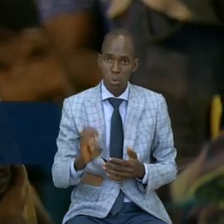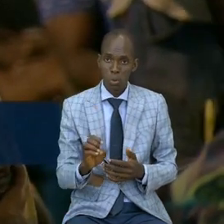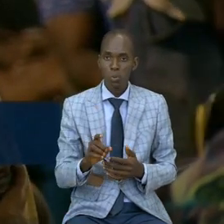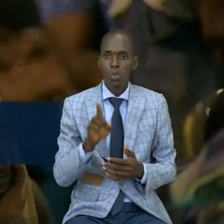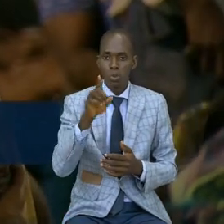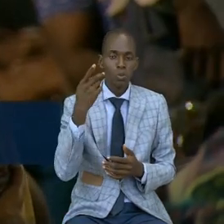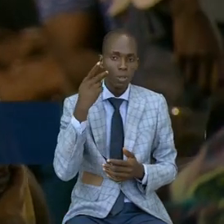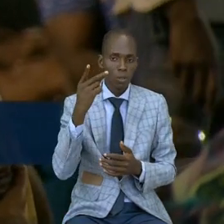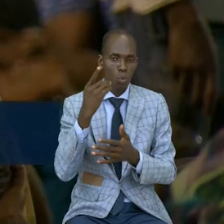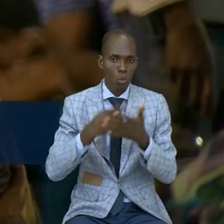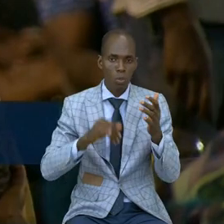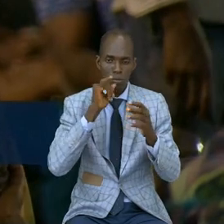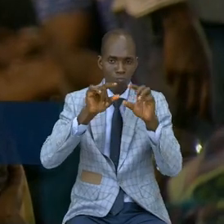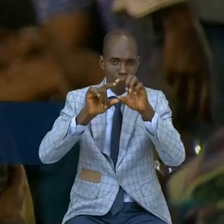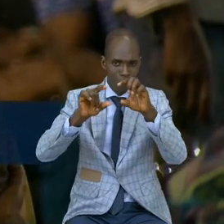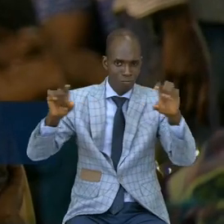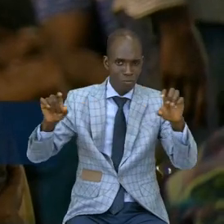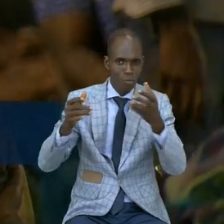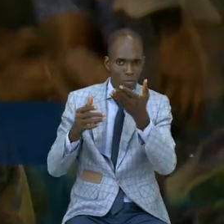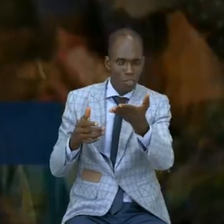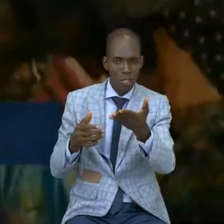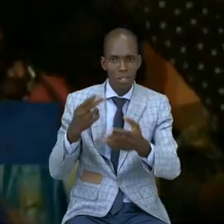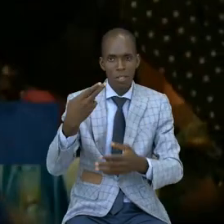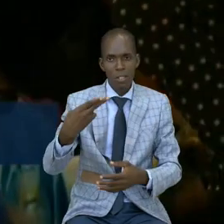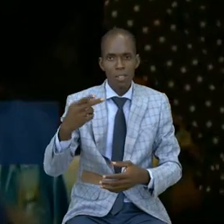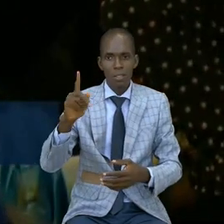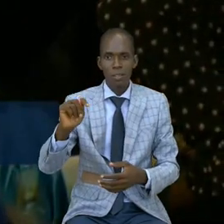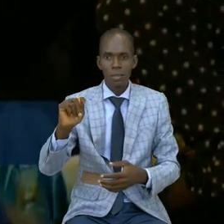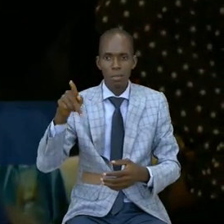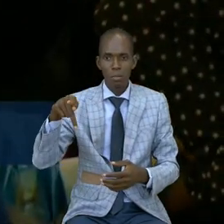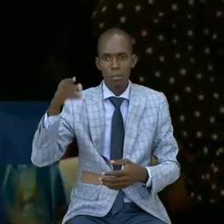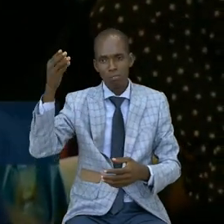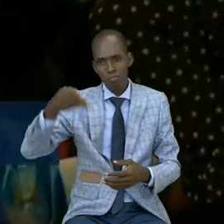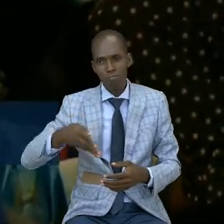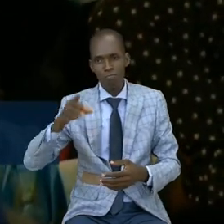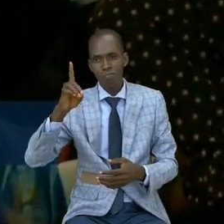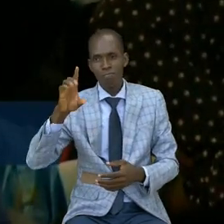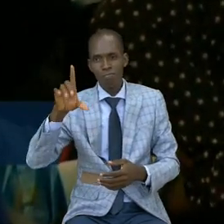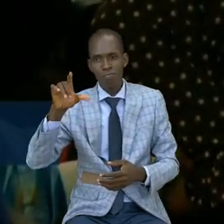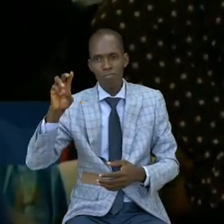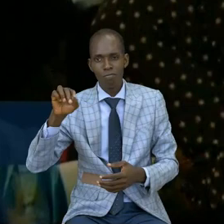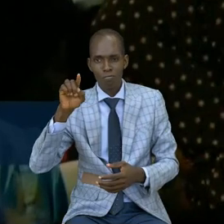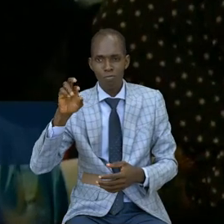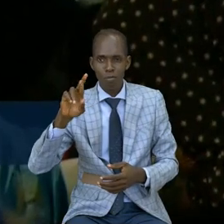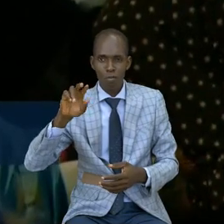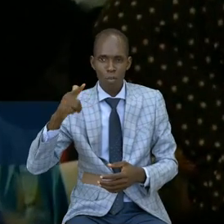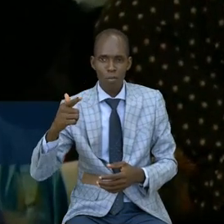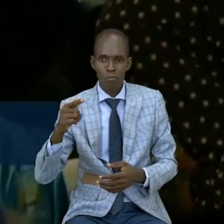Connect to that link now. And you connect with Christ. It's a great